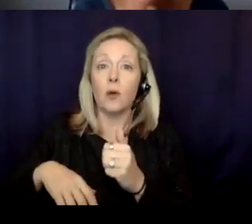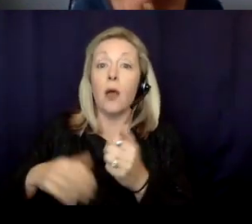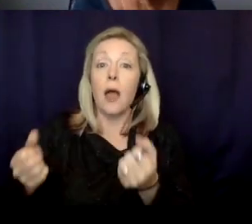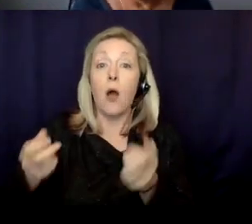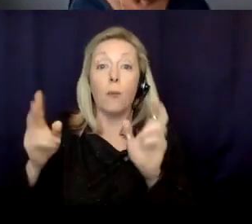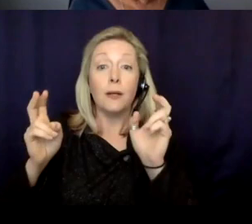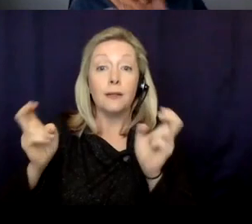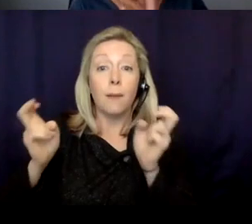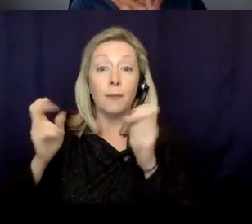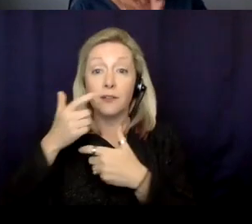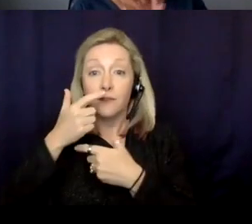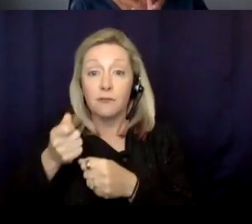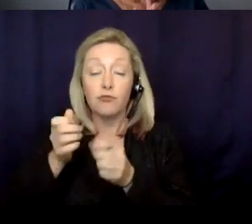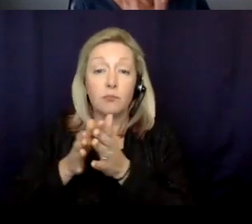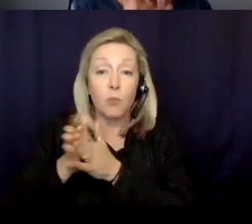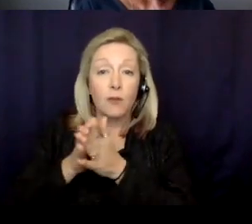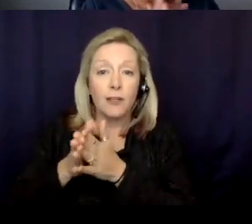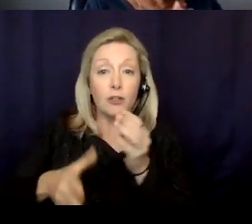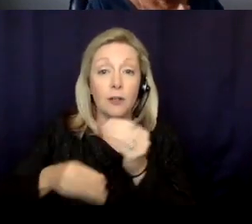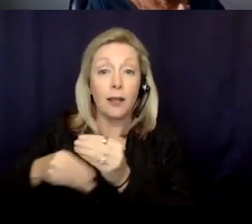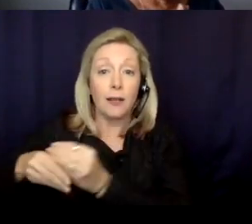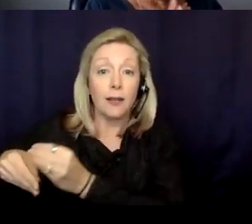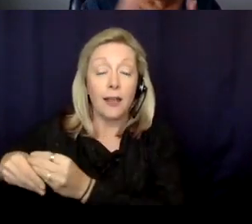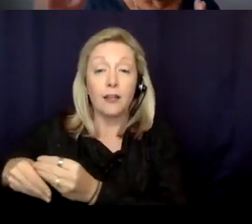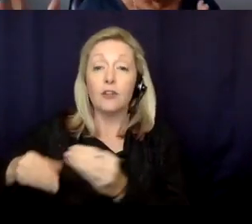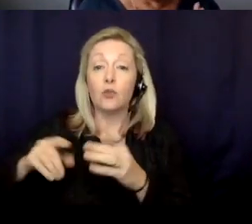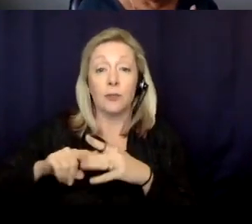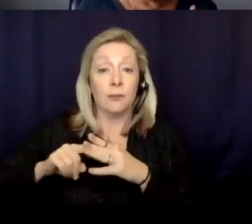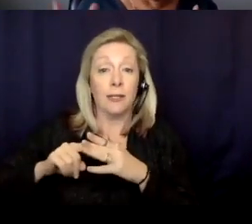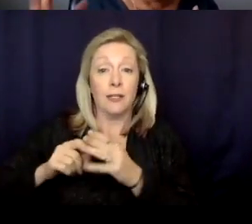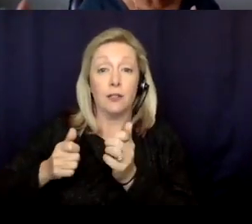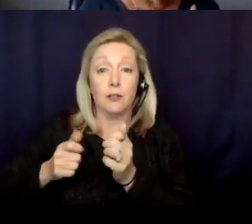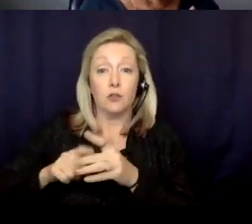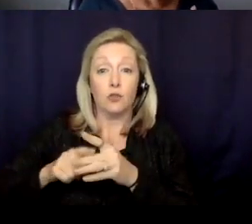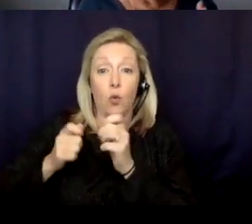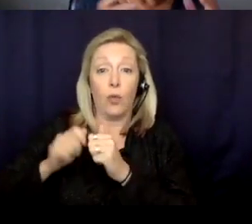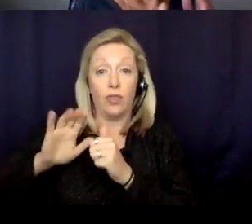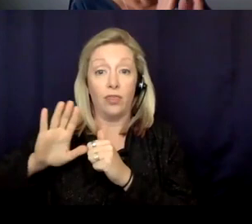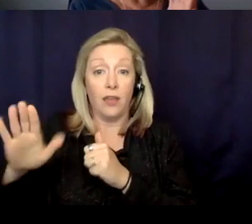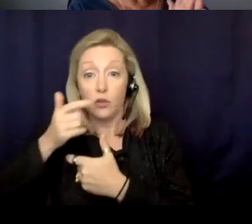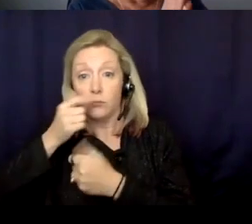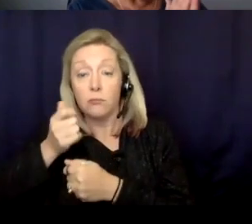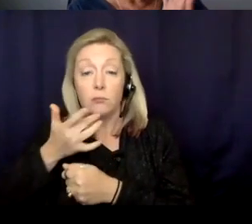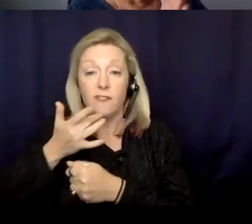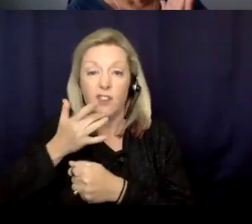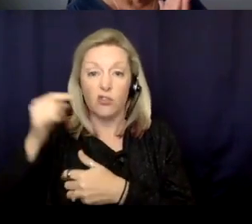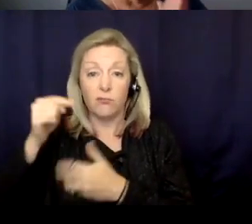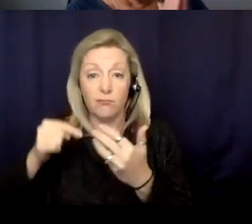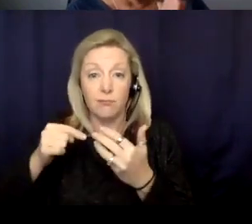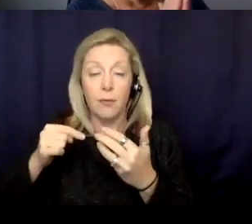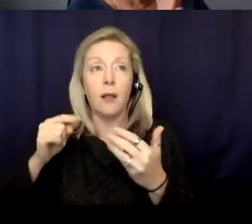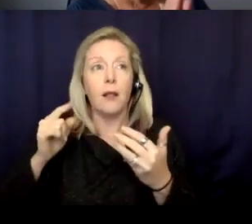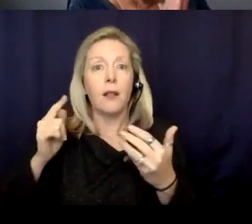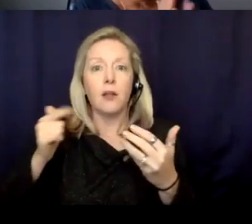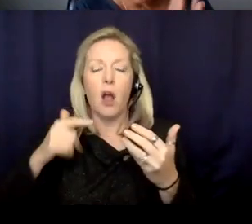of interest. So it may start out with stuff that they really like. Then I'm going to gradually think of activities that